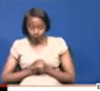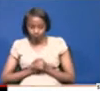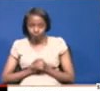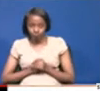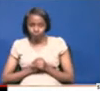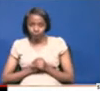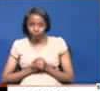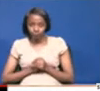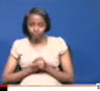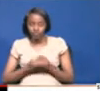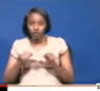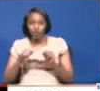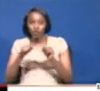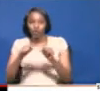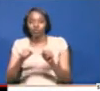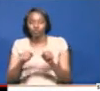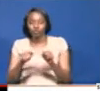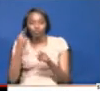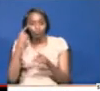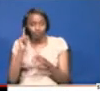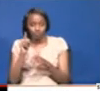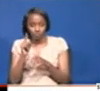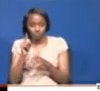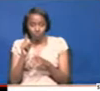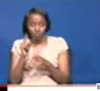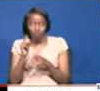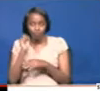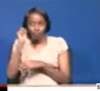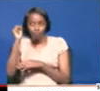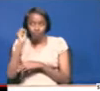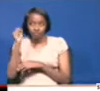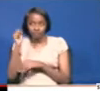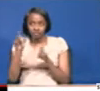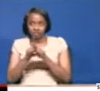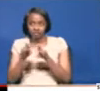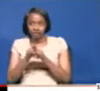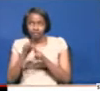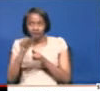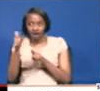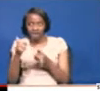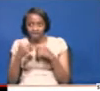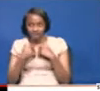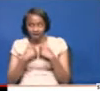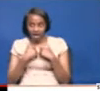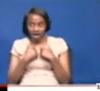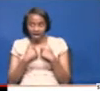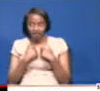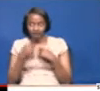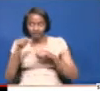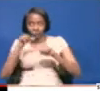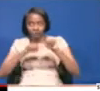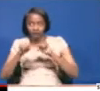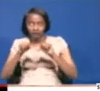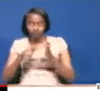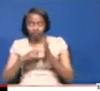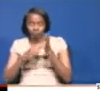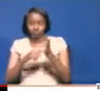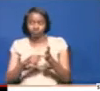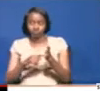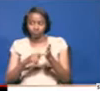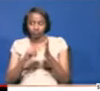And still on matters touching on the poll, two Kilifi gubernatorial candidates have pledged to recover the economy of Kilifi County if